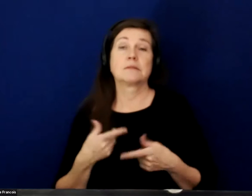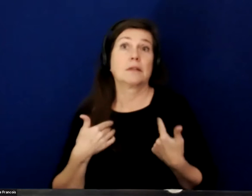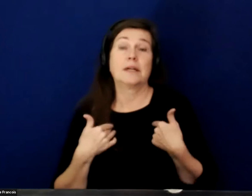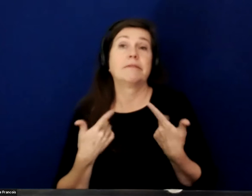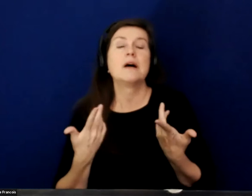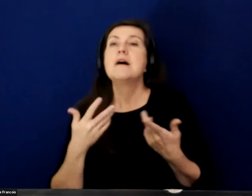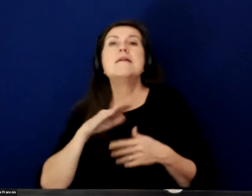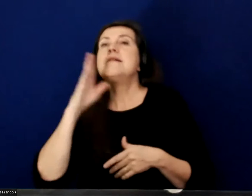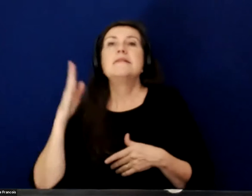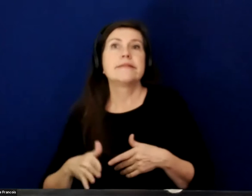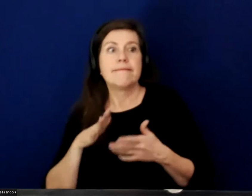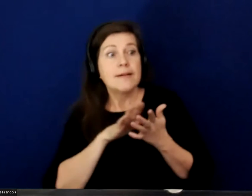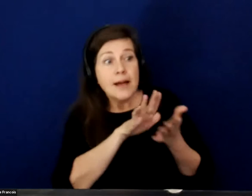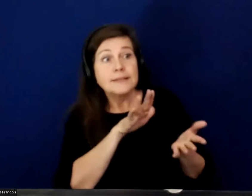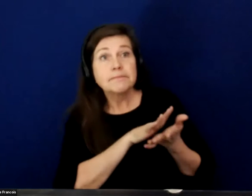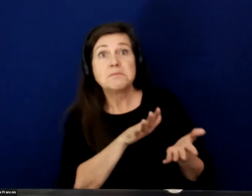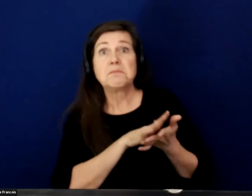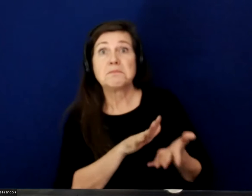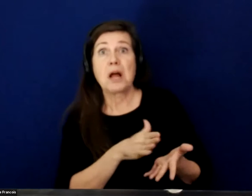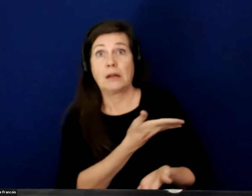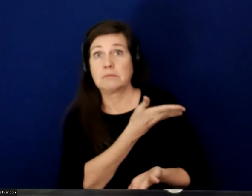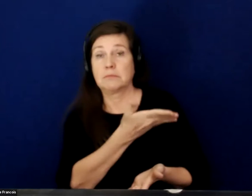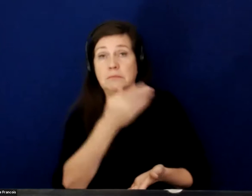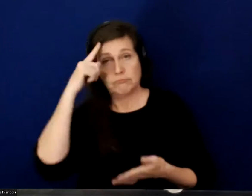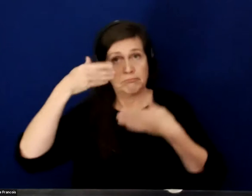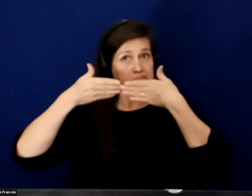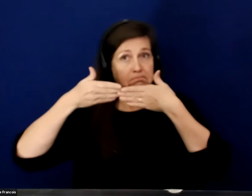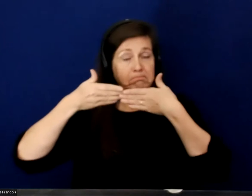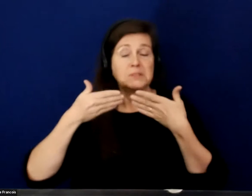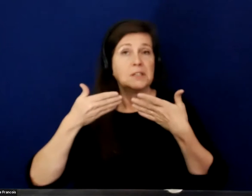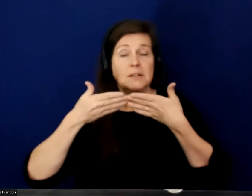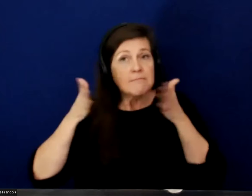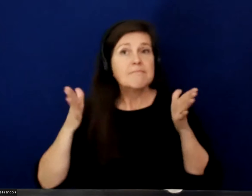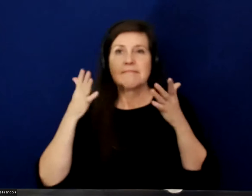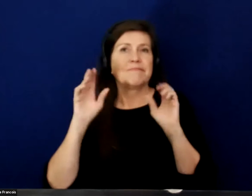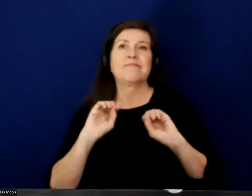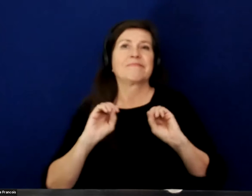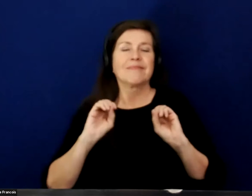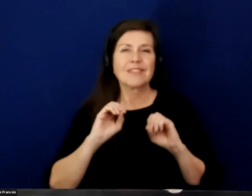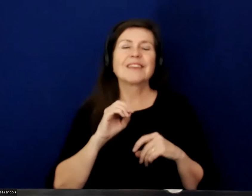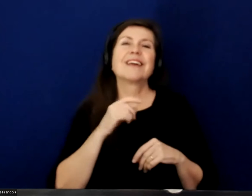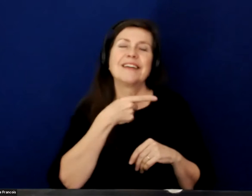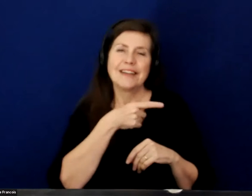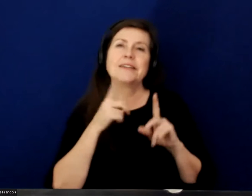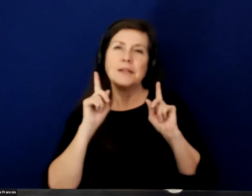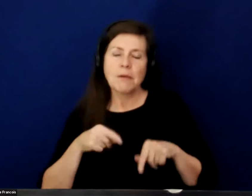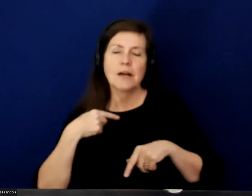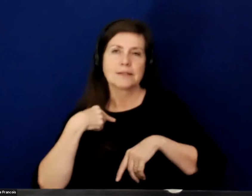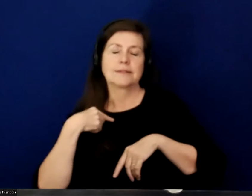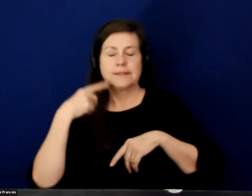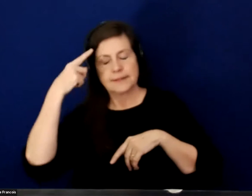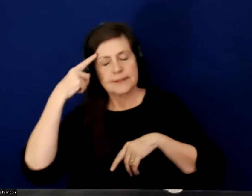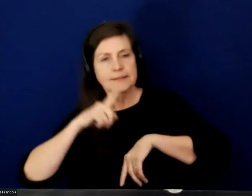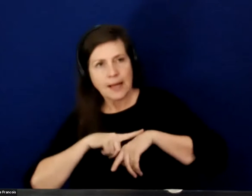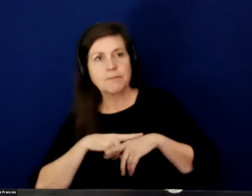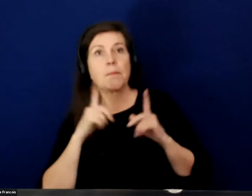to explain it, then we might lose that, and we might forget to explain it. Because I mean, sometimes you meet people